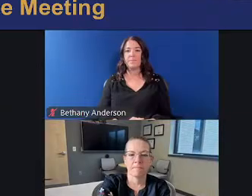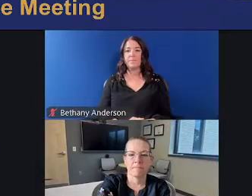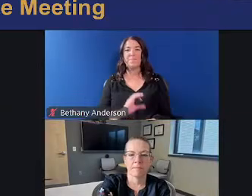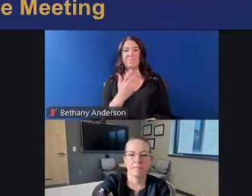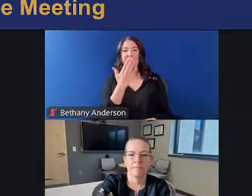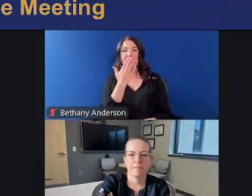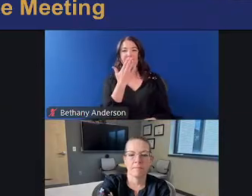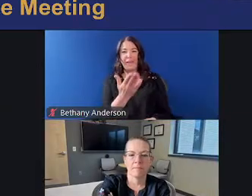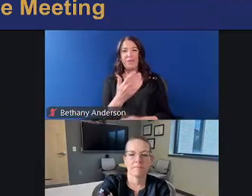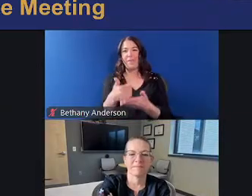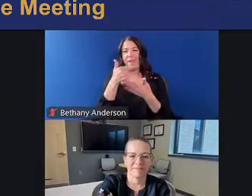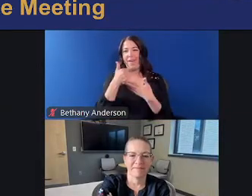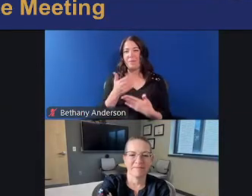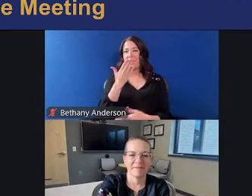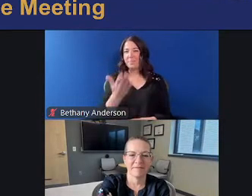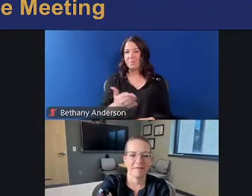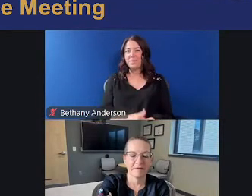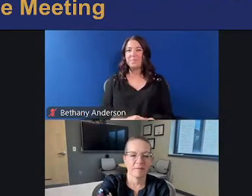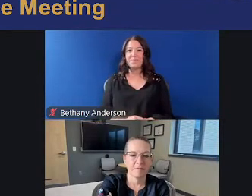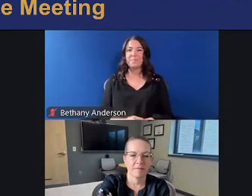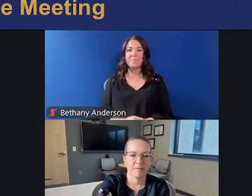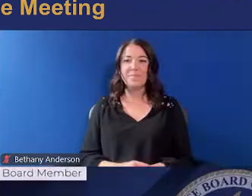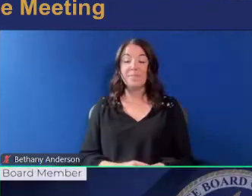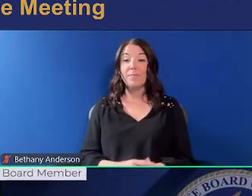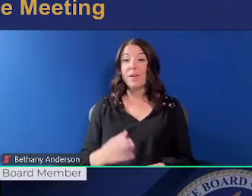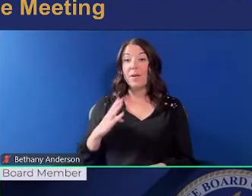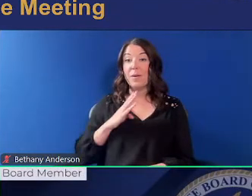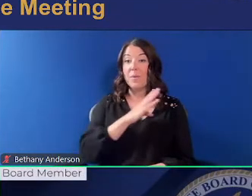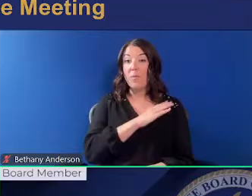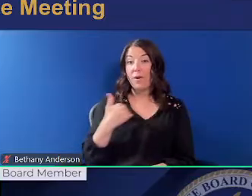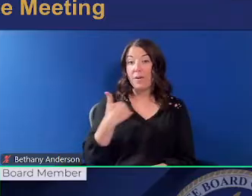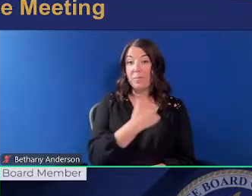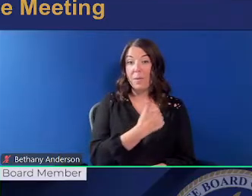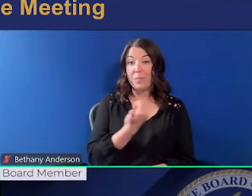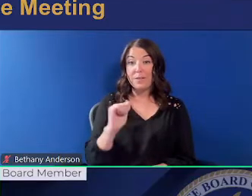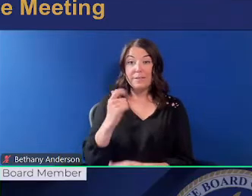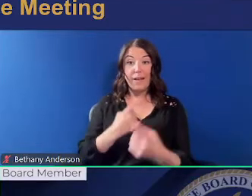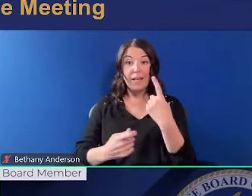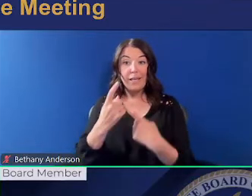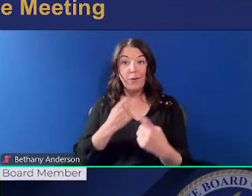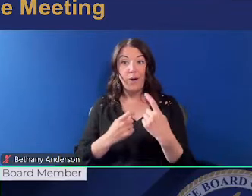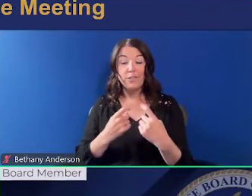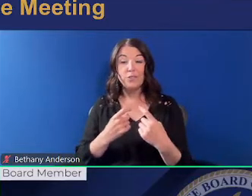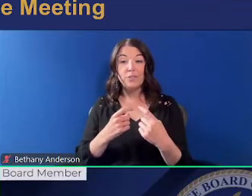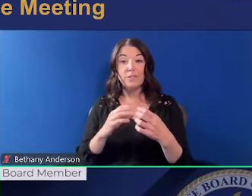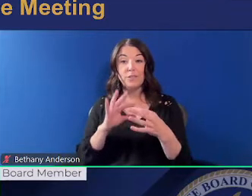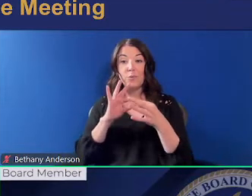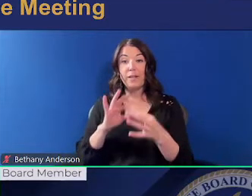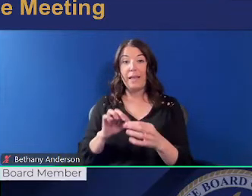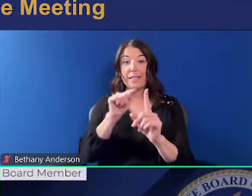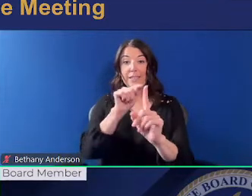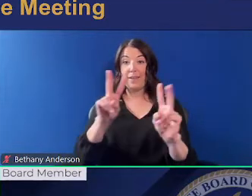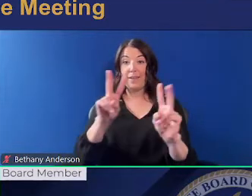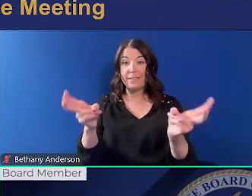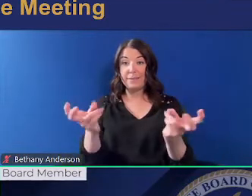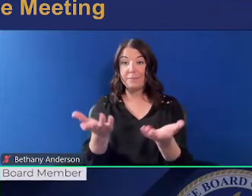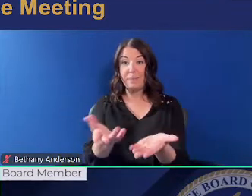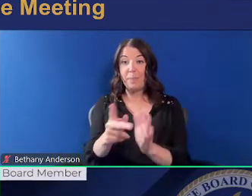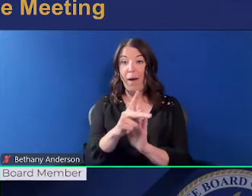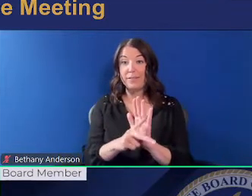That's helpful. Thank you. Board members, any questions related to this